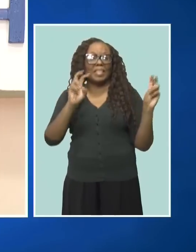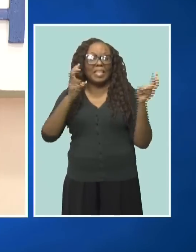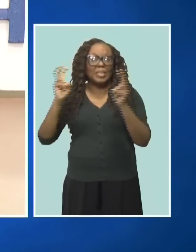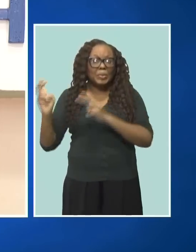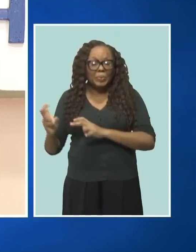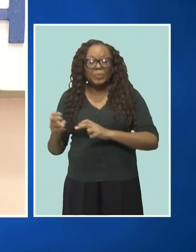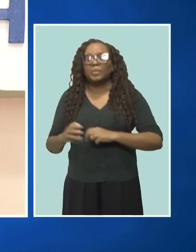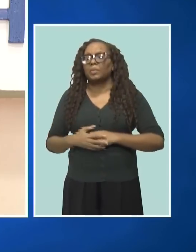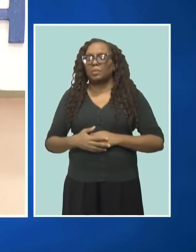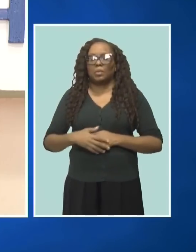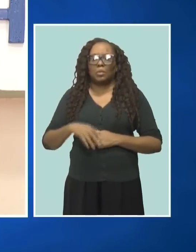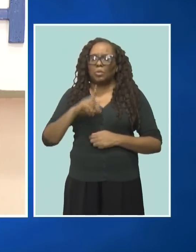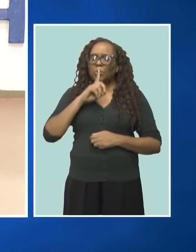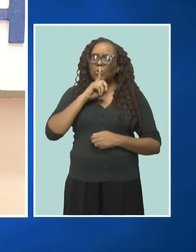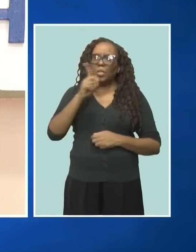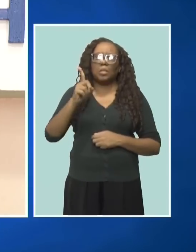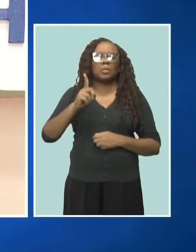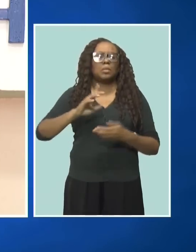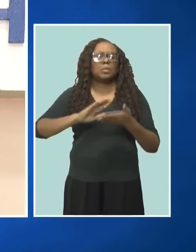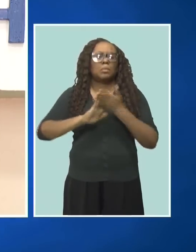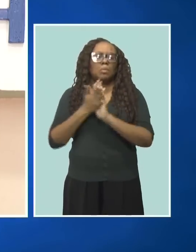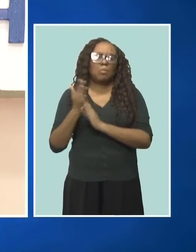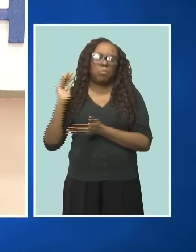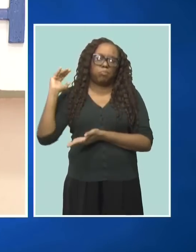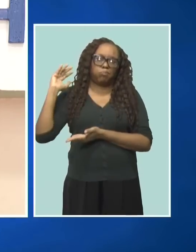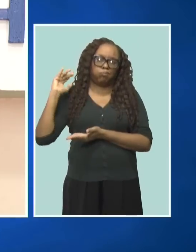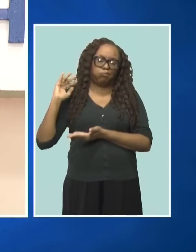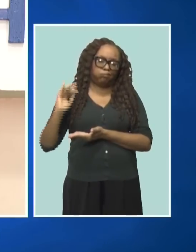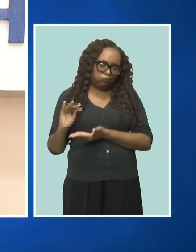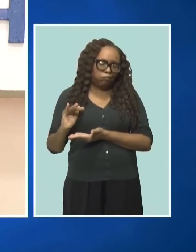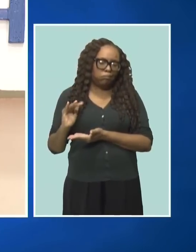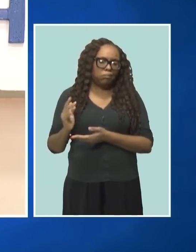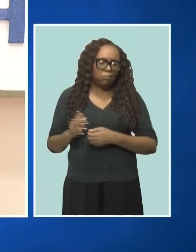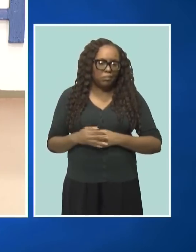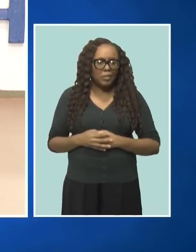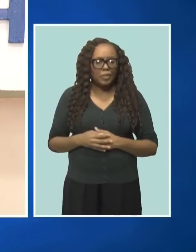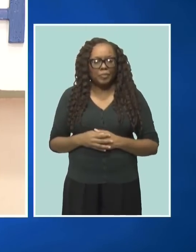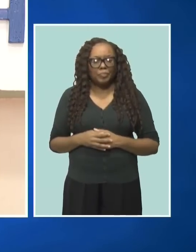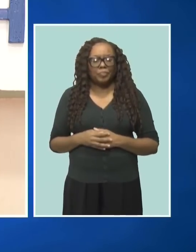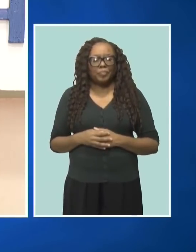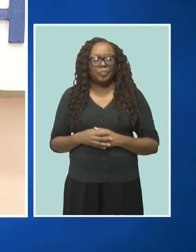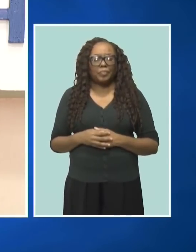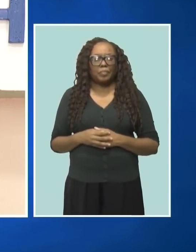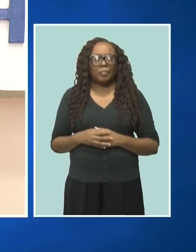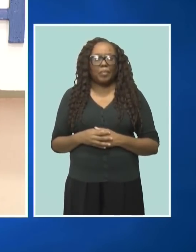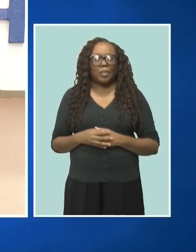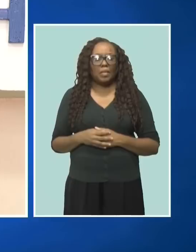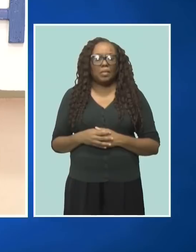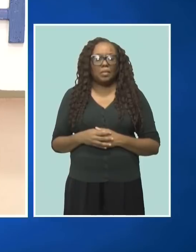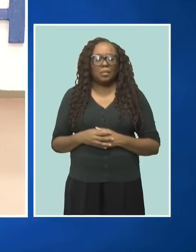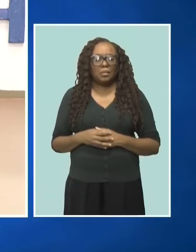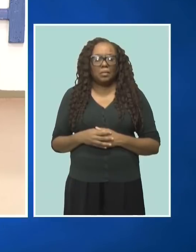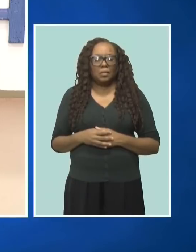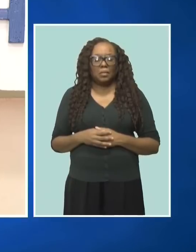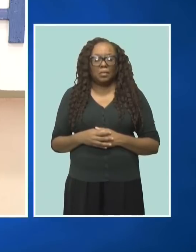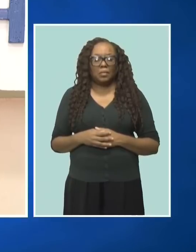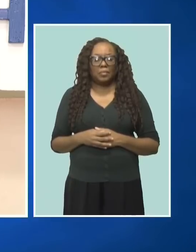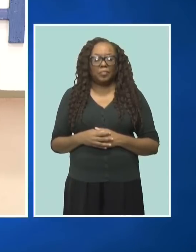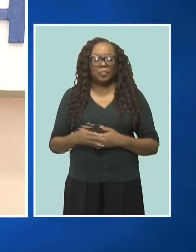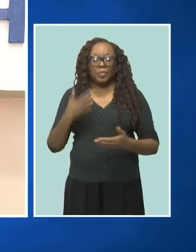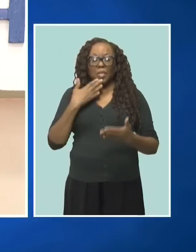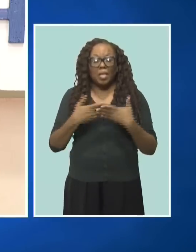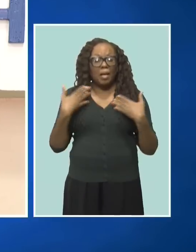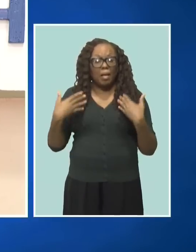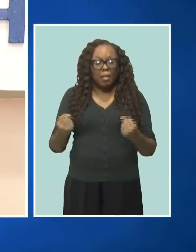health issues will become less issues, and we'll be able to have more committed,